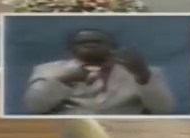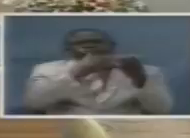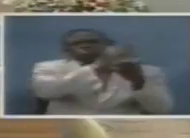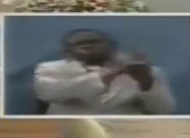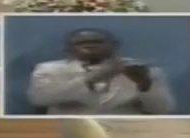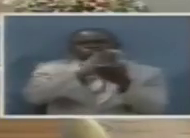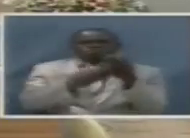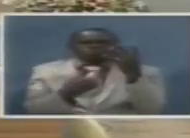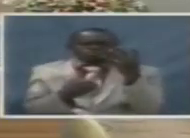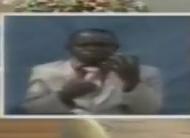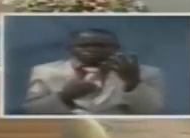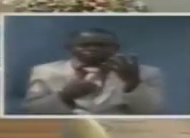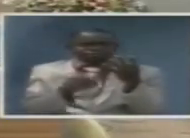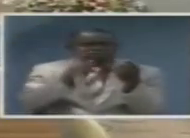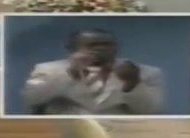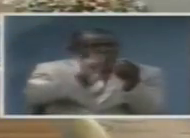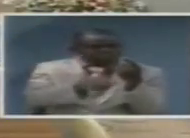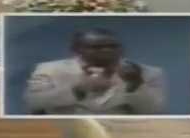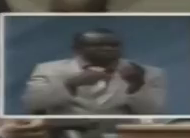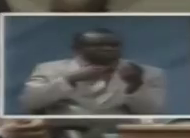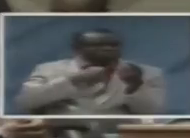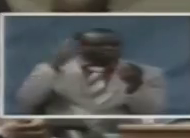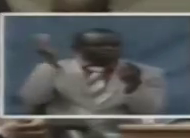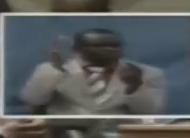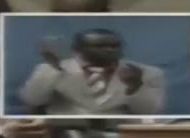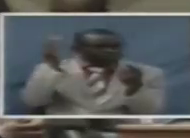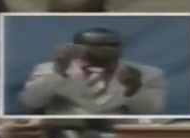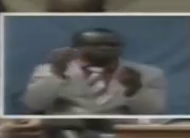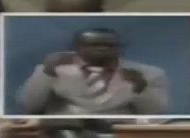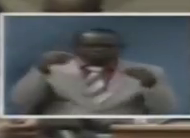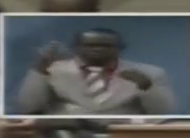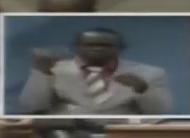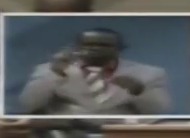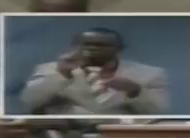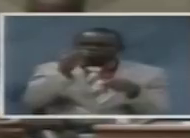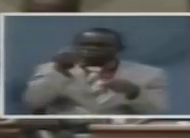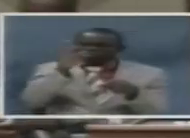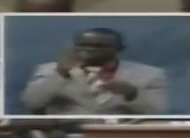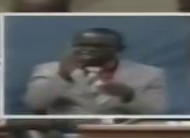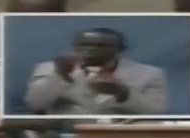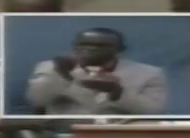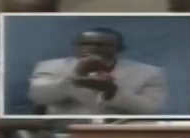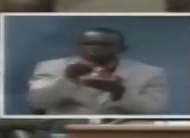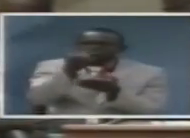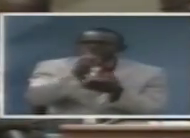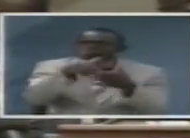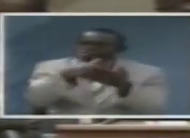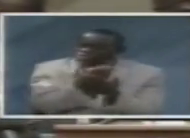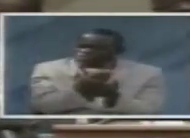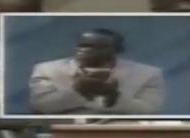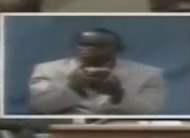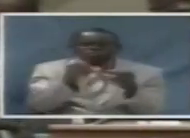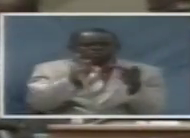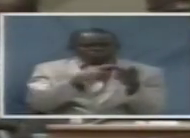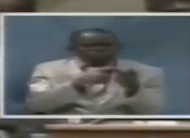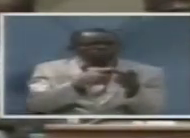review the performance of the global and domestic economy during 2017 and present the outlook for the rest of the